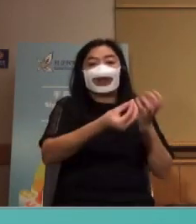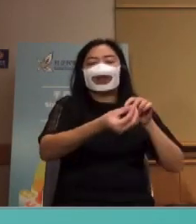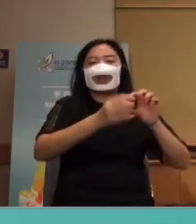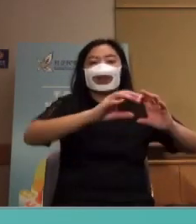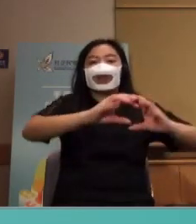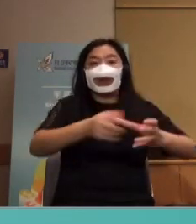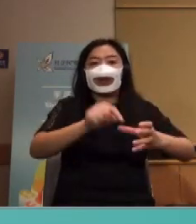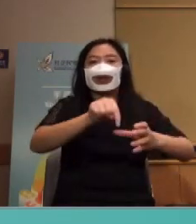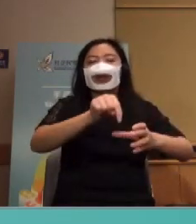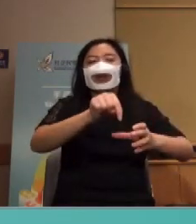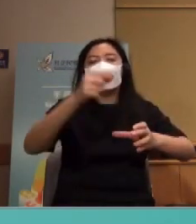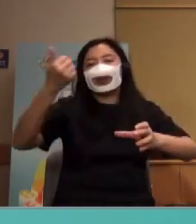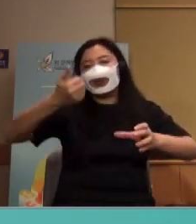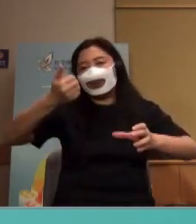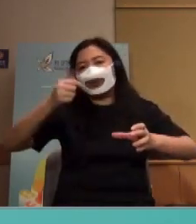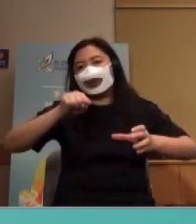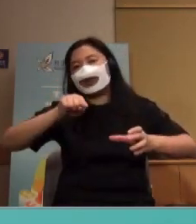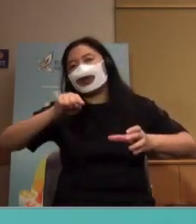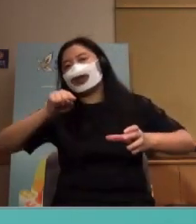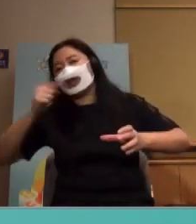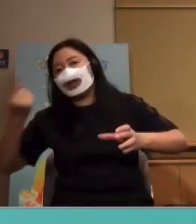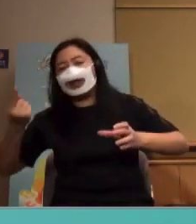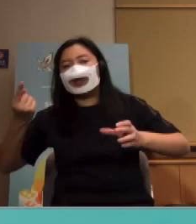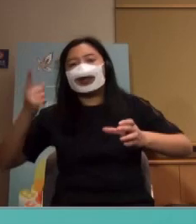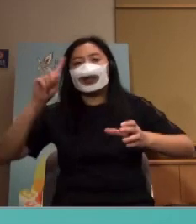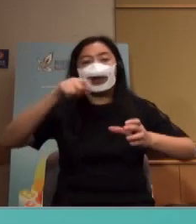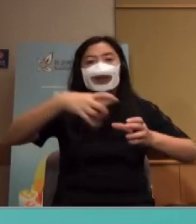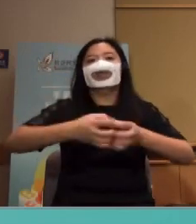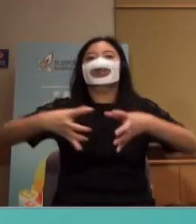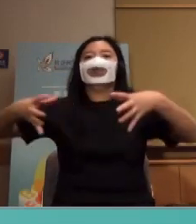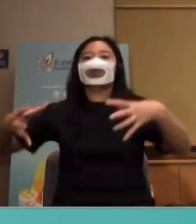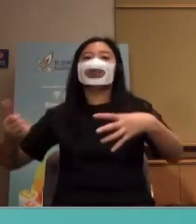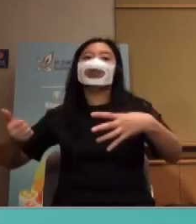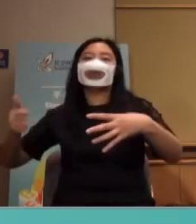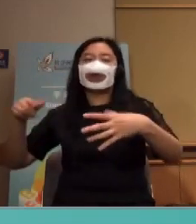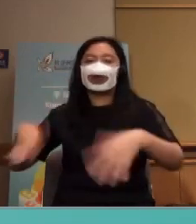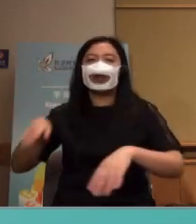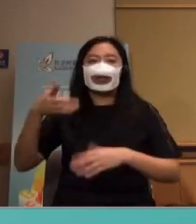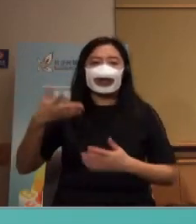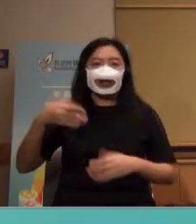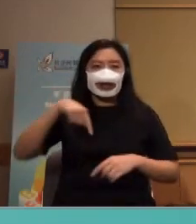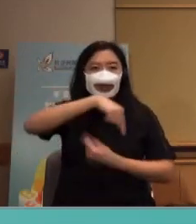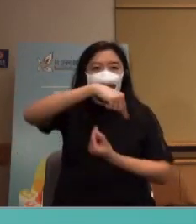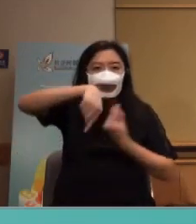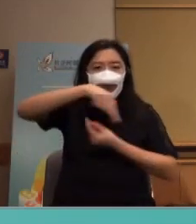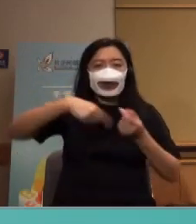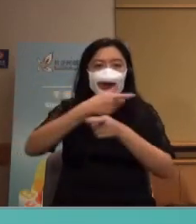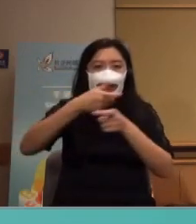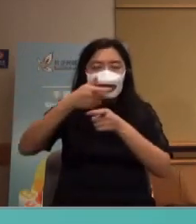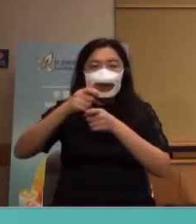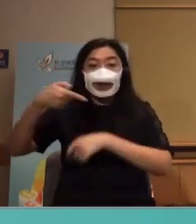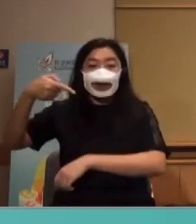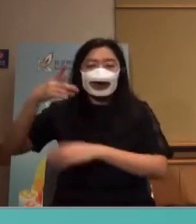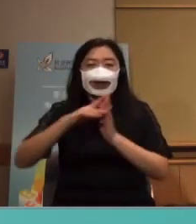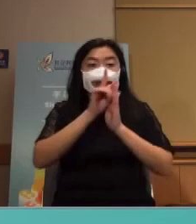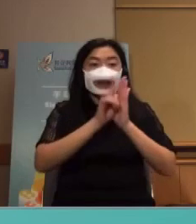like benefit when the market is down and everyone slow down and focus on what can you build in this market. Yeah. And this is the